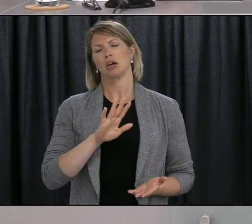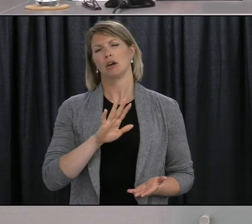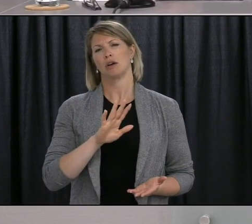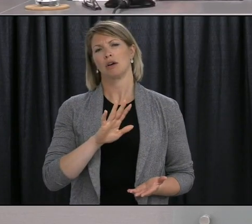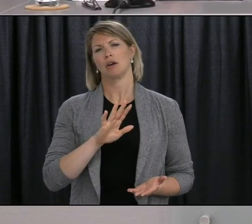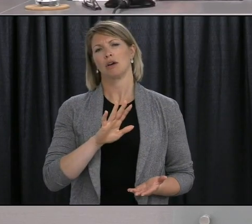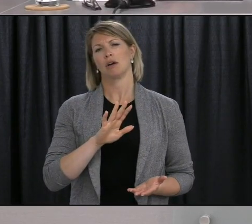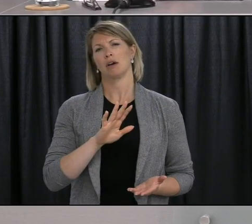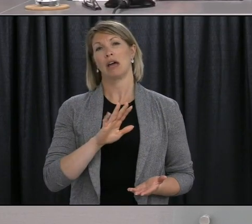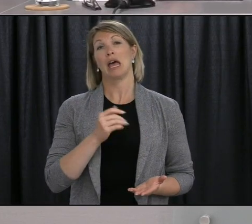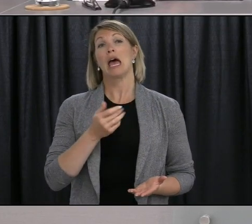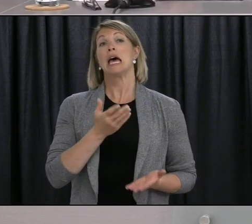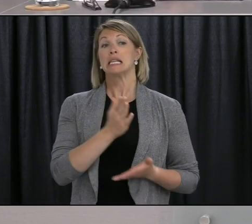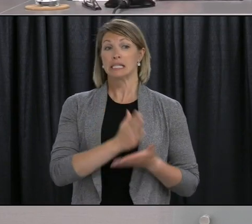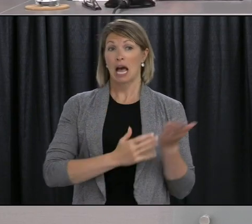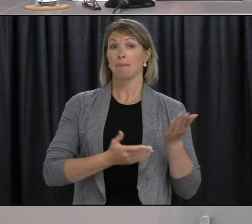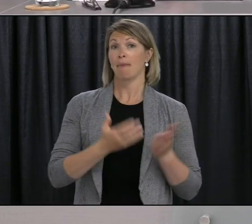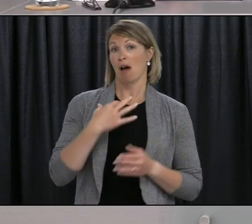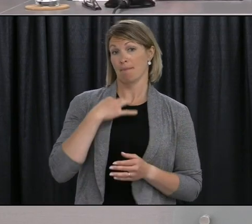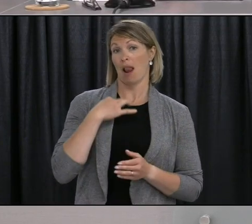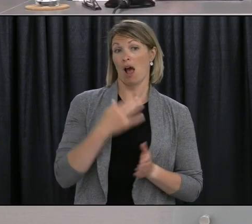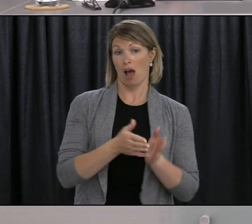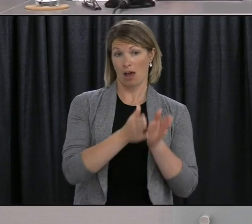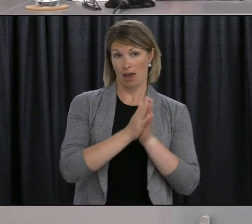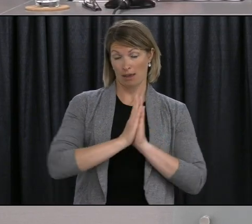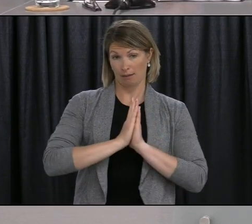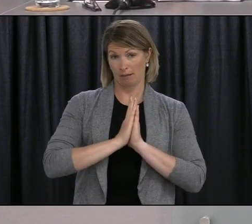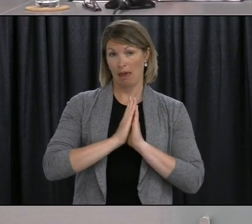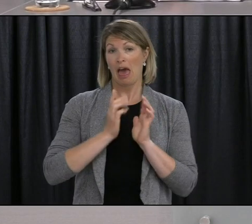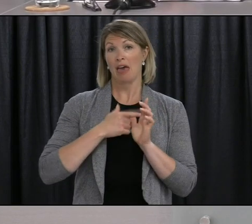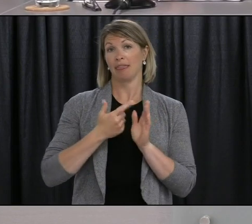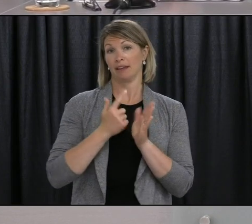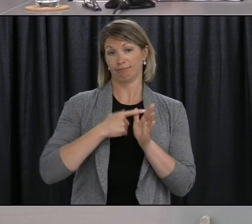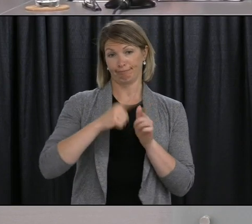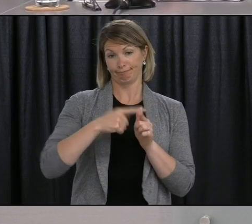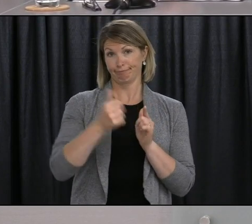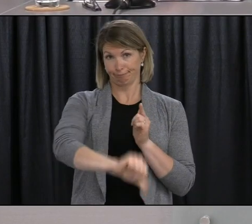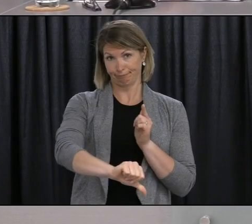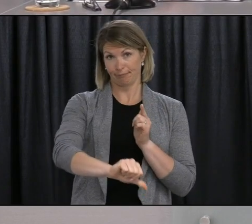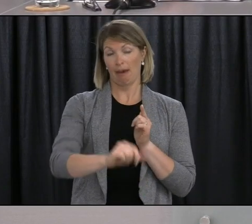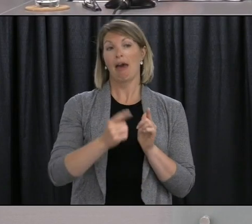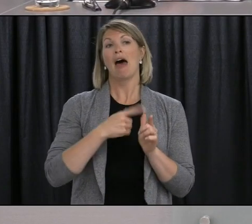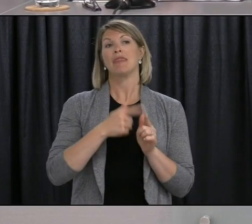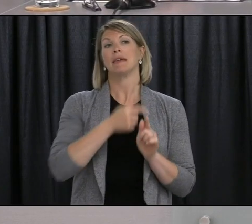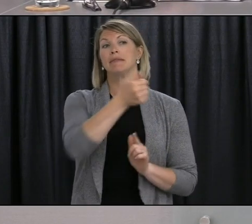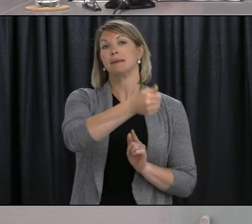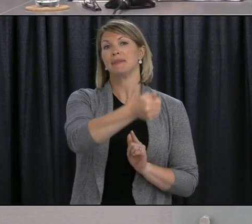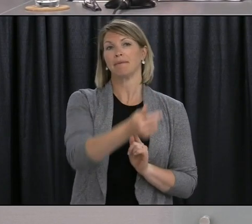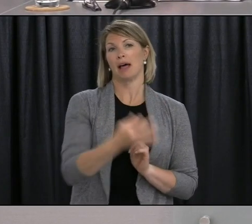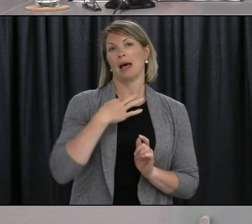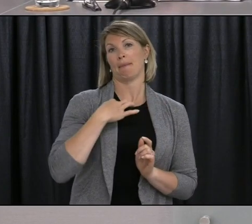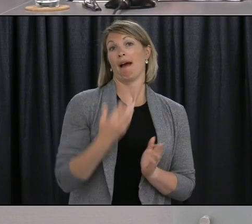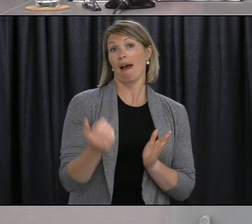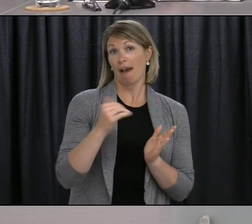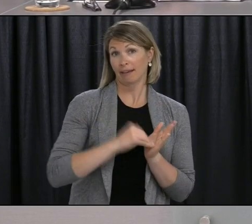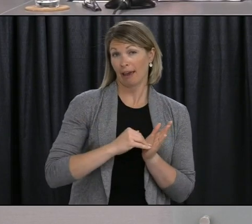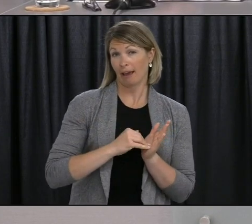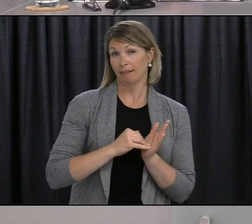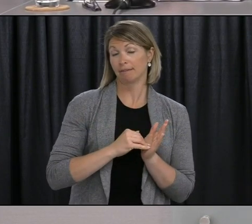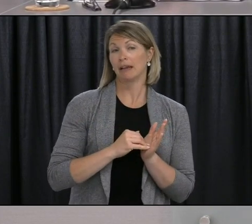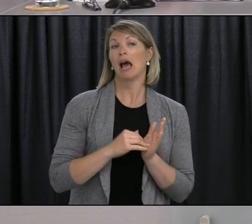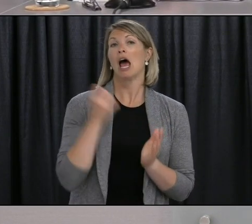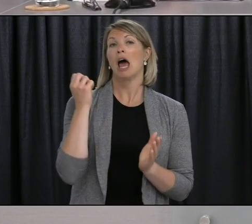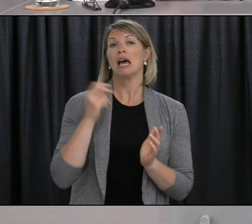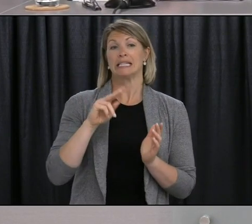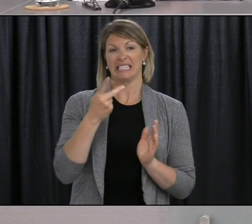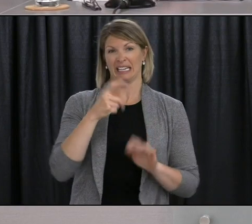reversals of previous rejections? What percentage of rejected applications end up being granted an